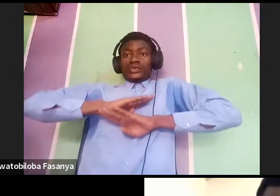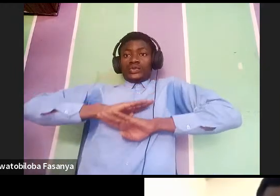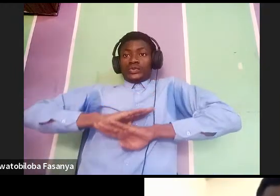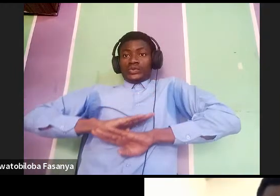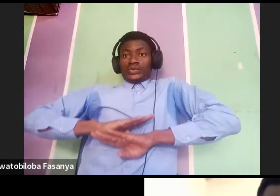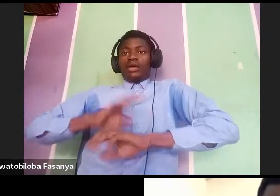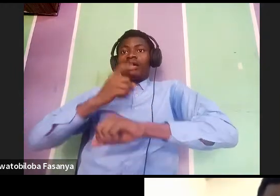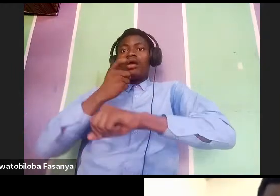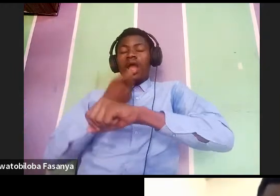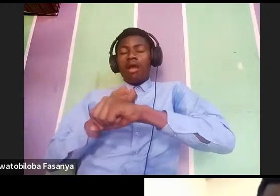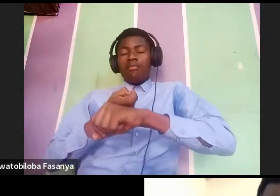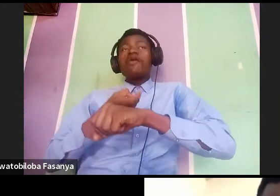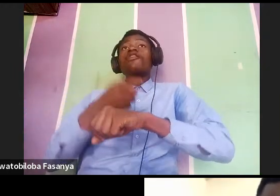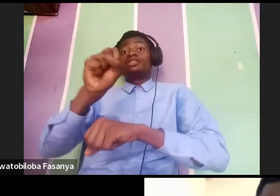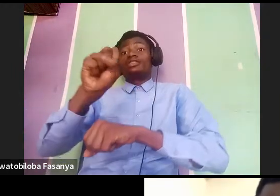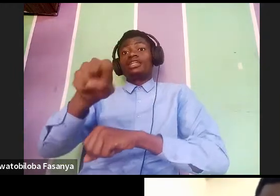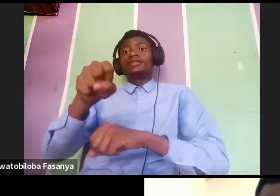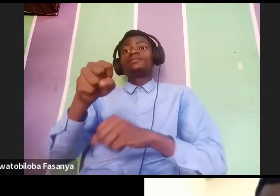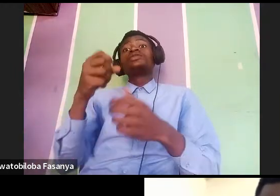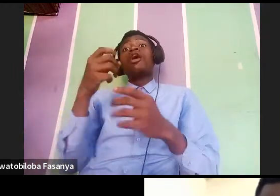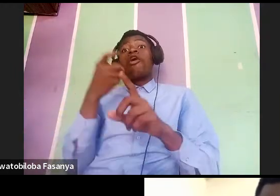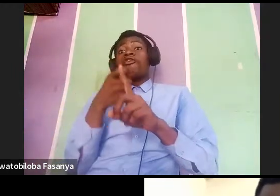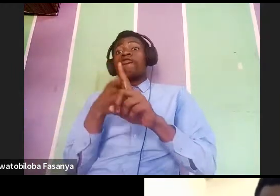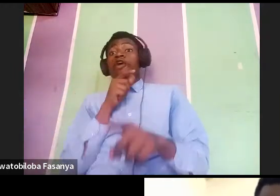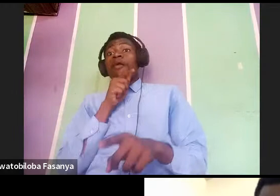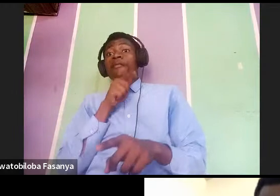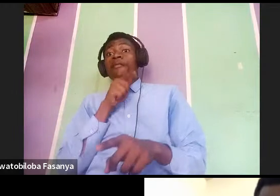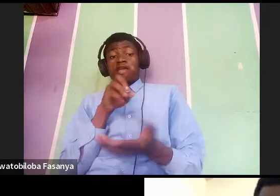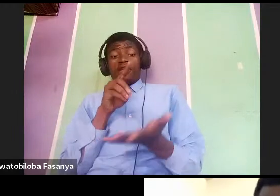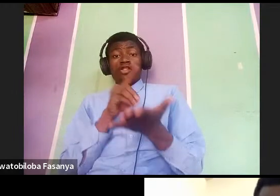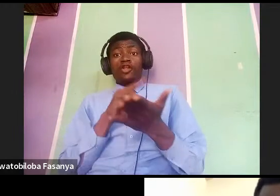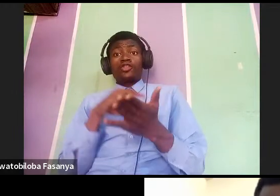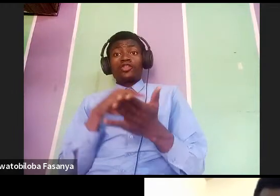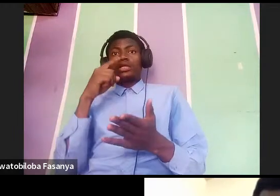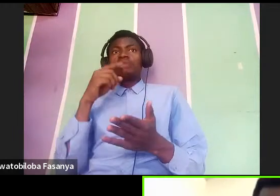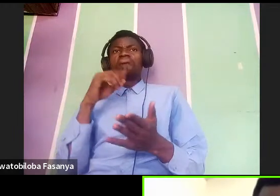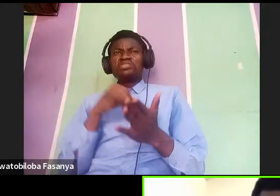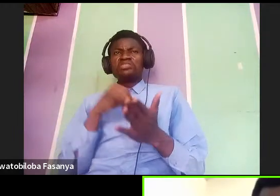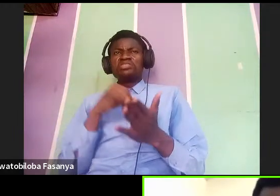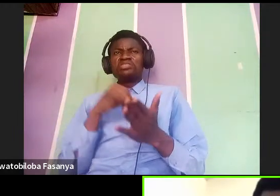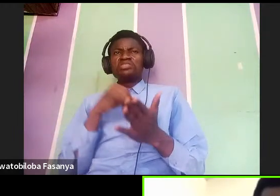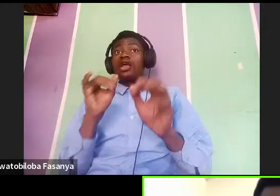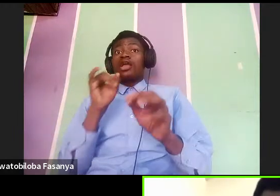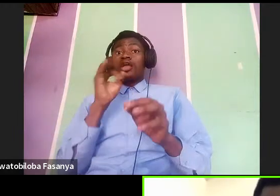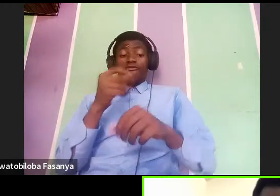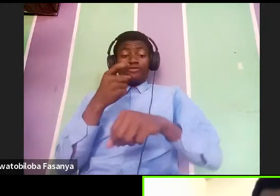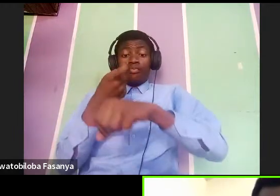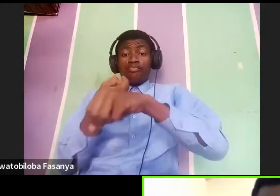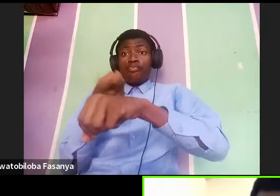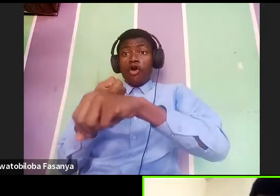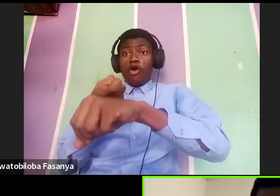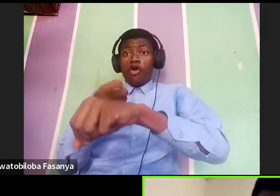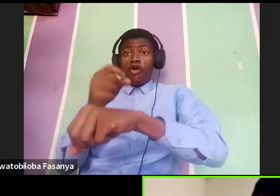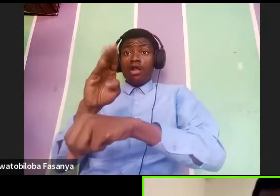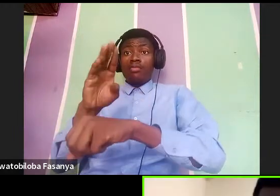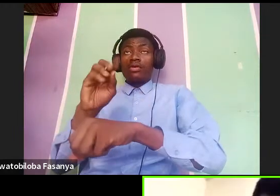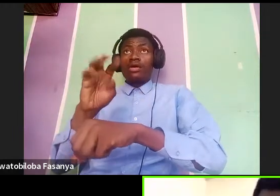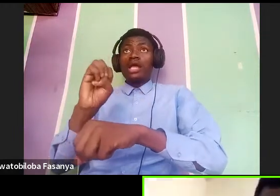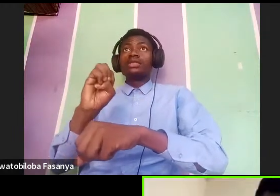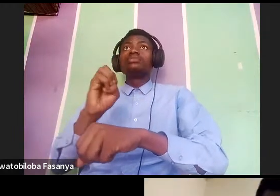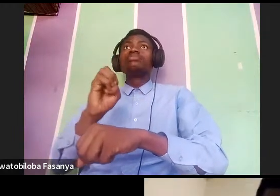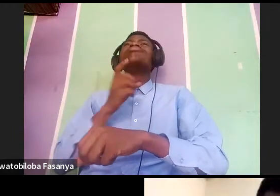that means from what you said, it's okay if the bone is being pushed down, because probably eventually it's going to digest when it gets to